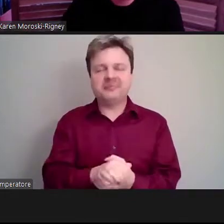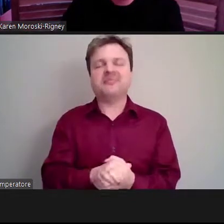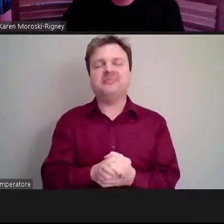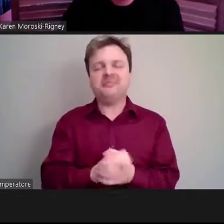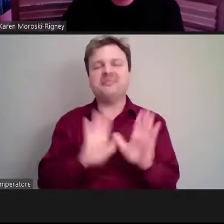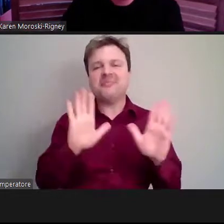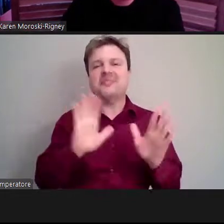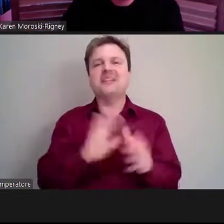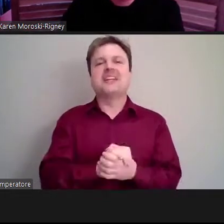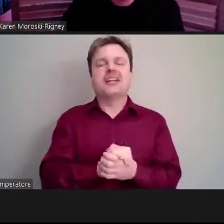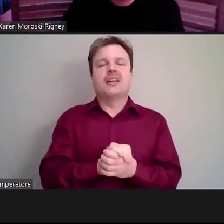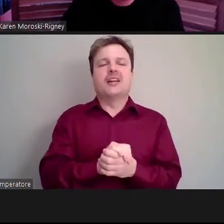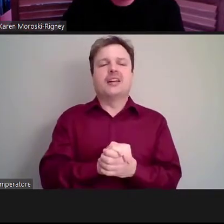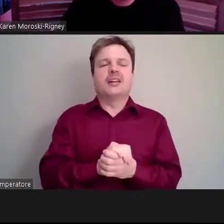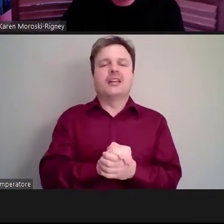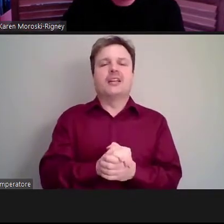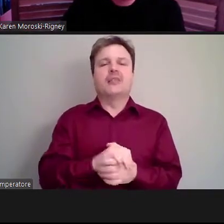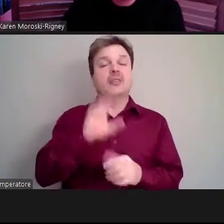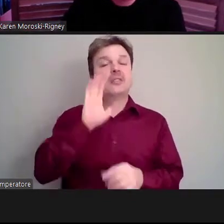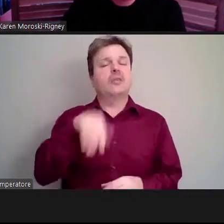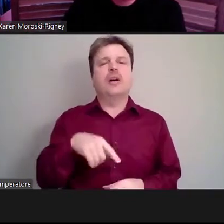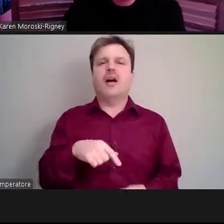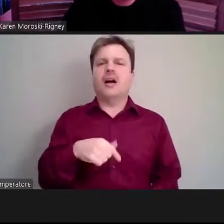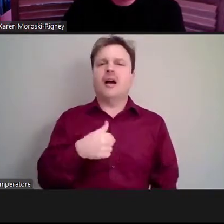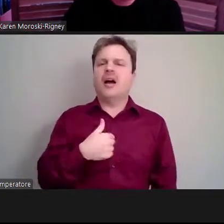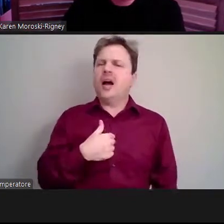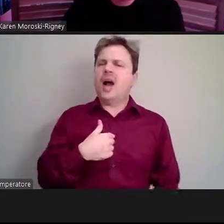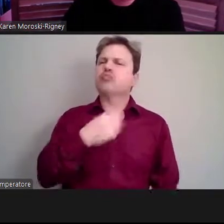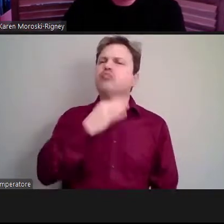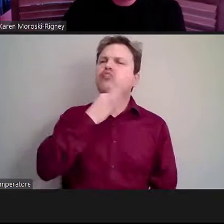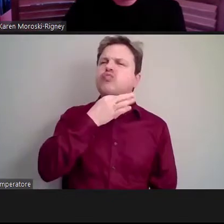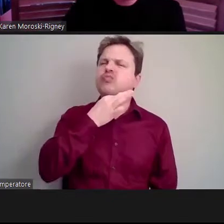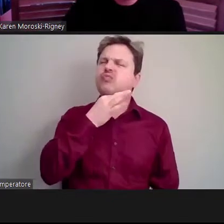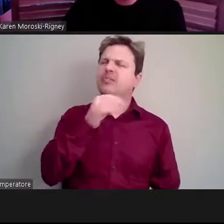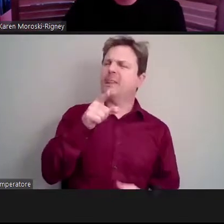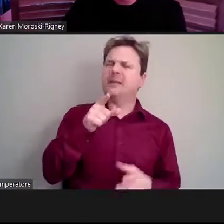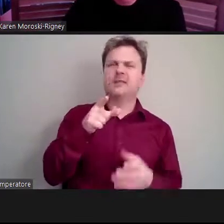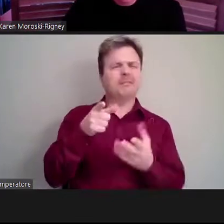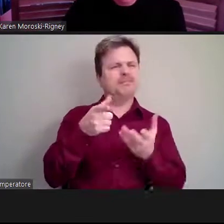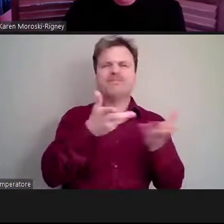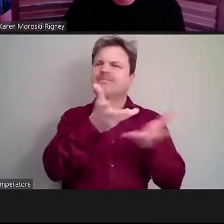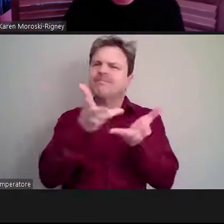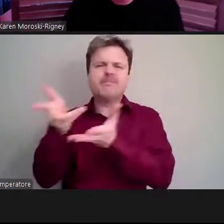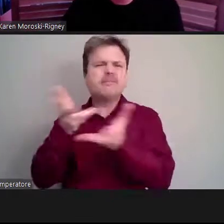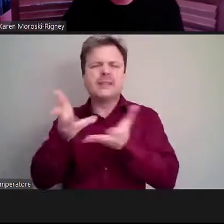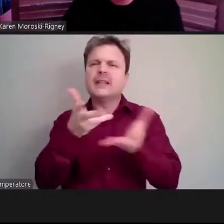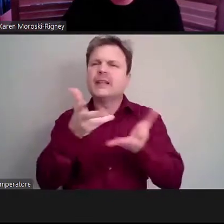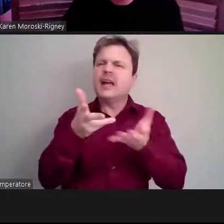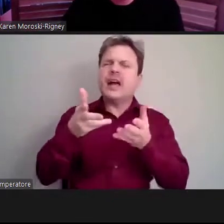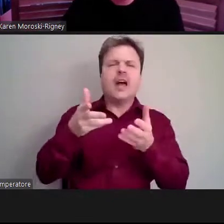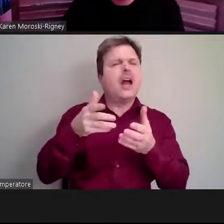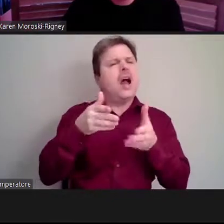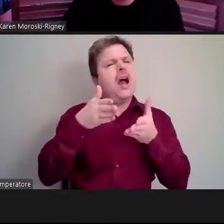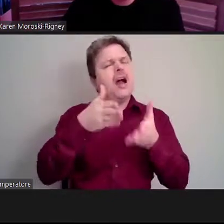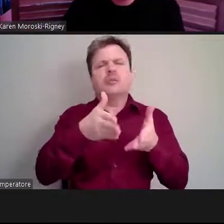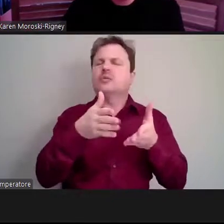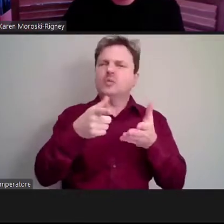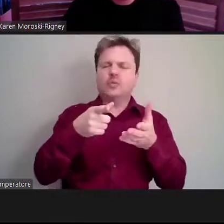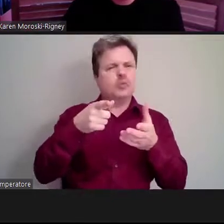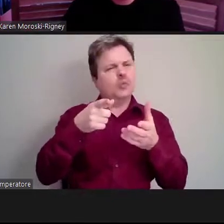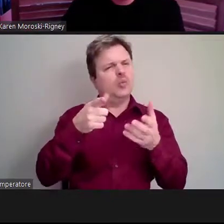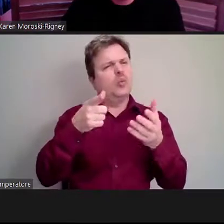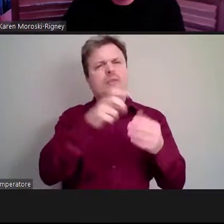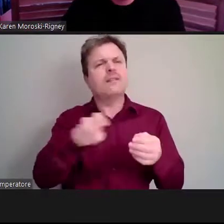I would be really interested to talk to people about ways of navigating disability in the Writing Center